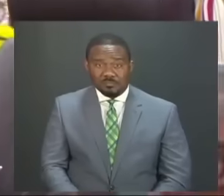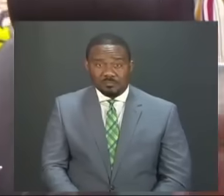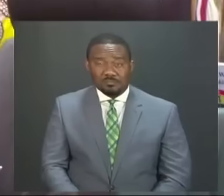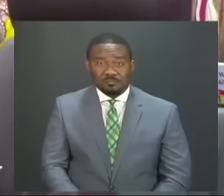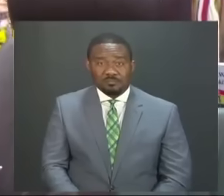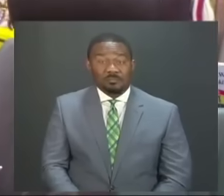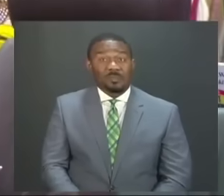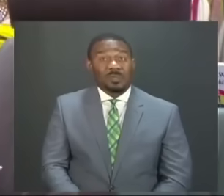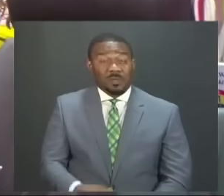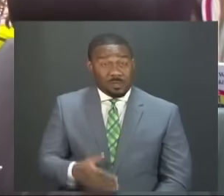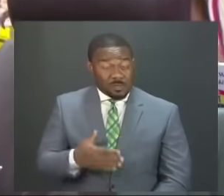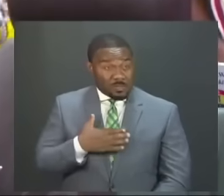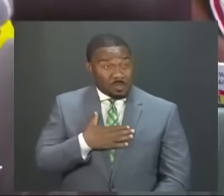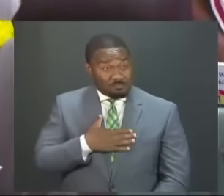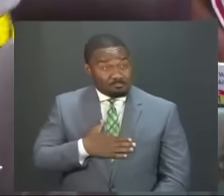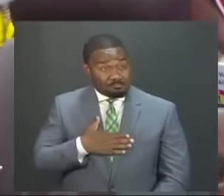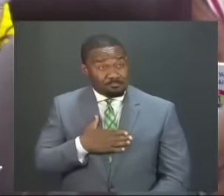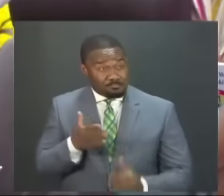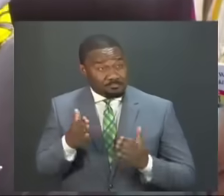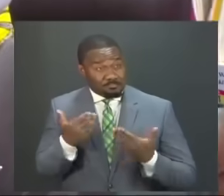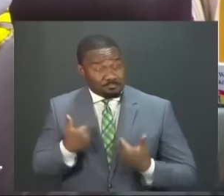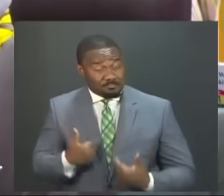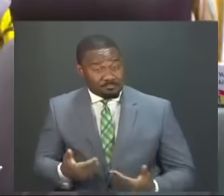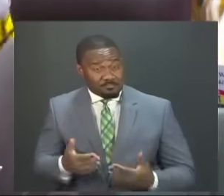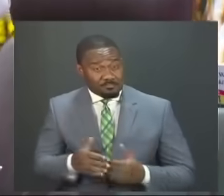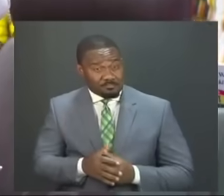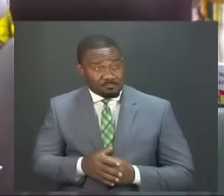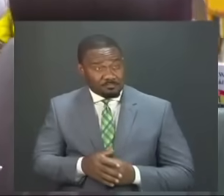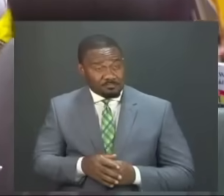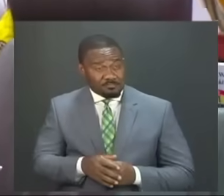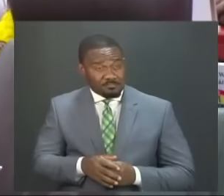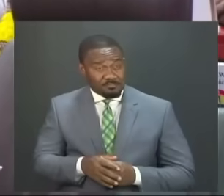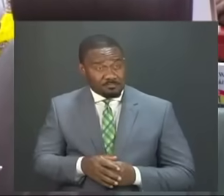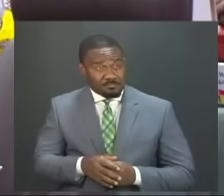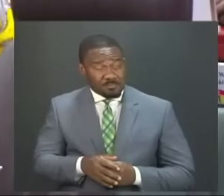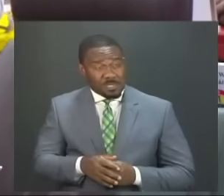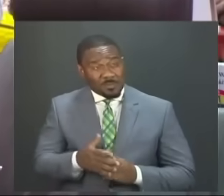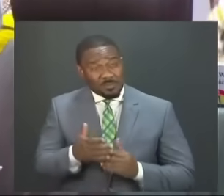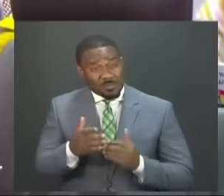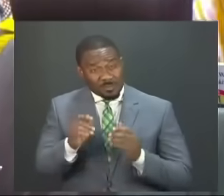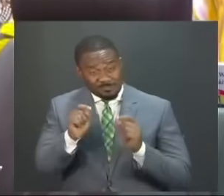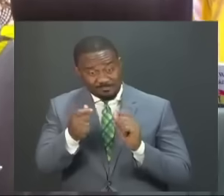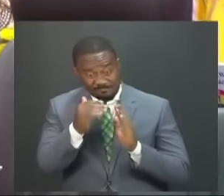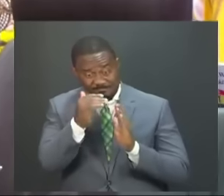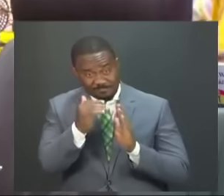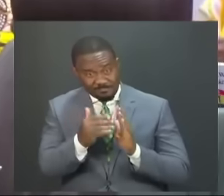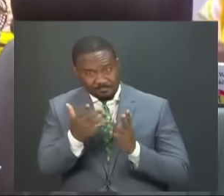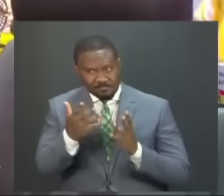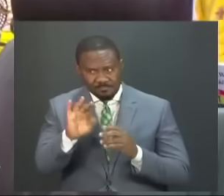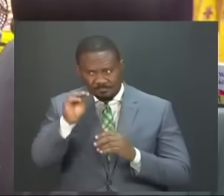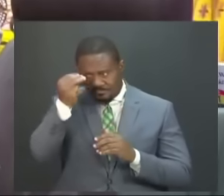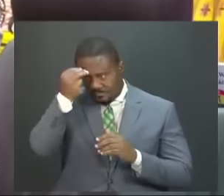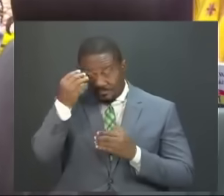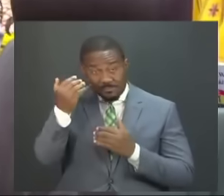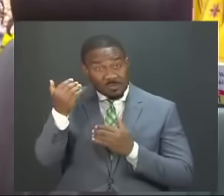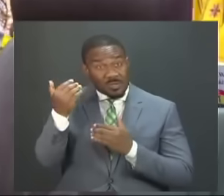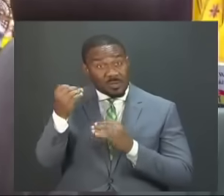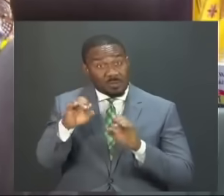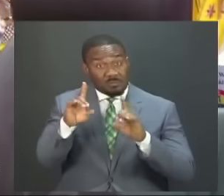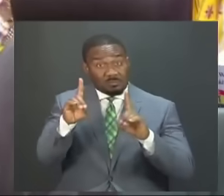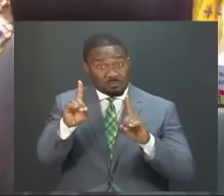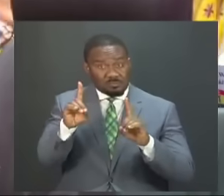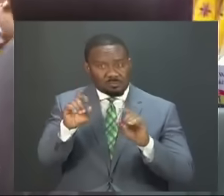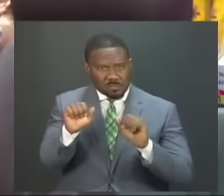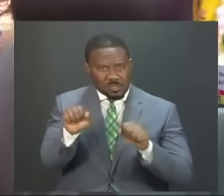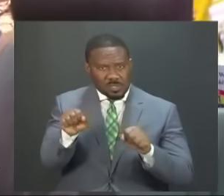me to invite you to vary the order of business so that the Minister for Education can